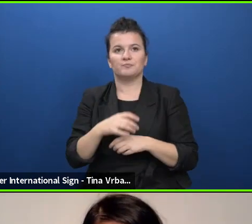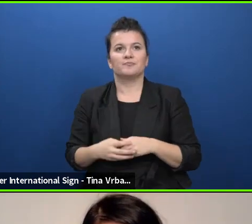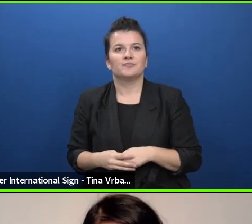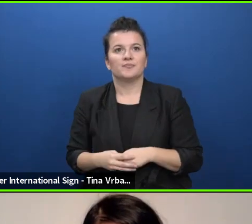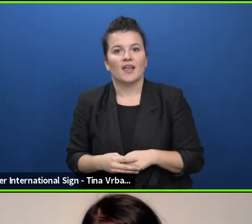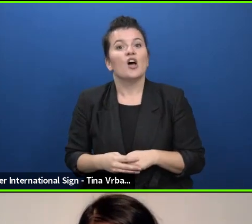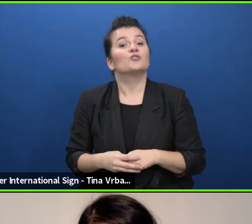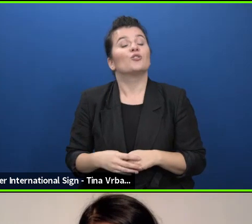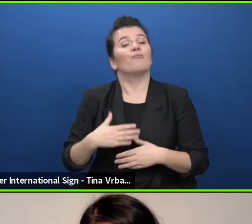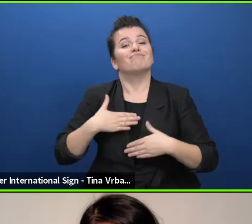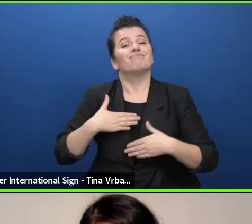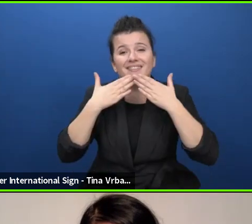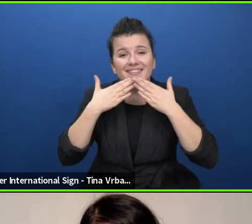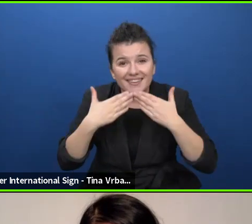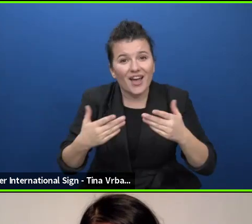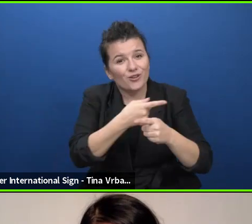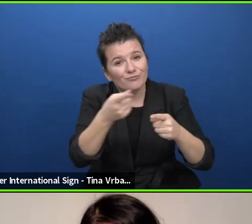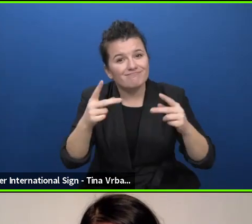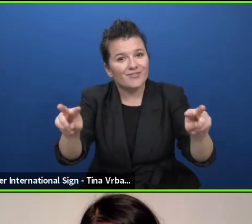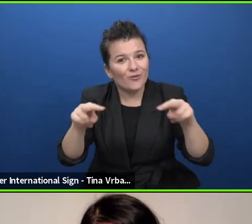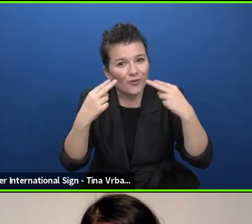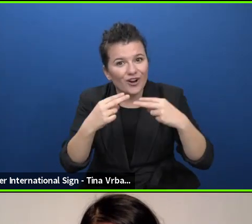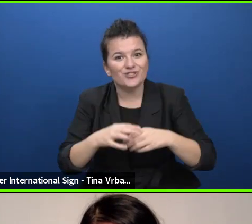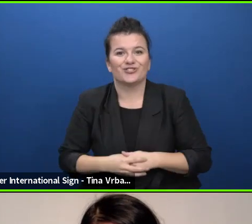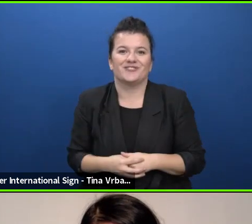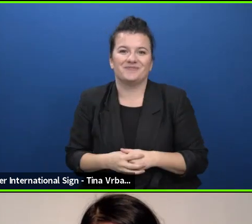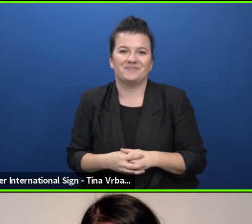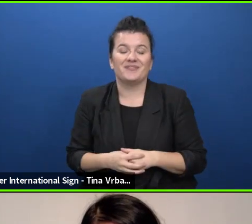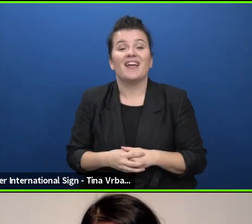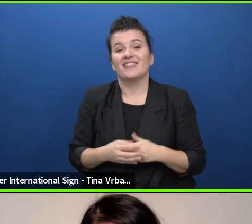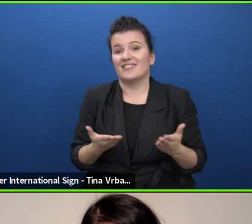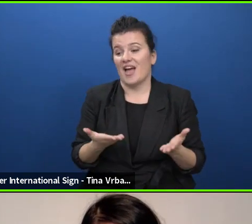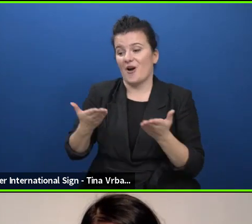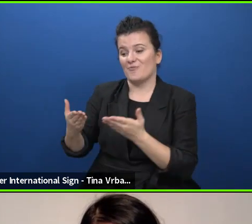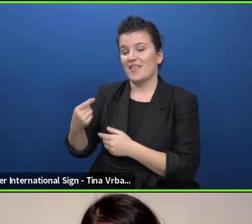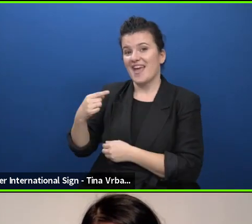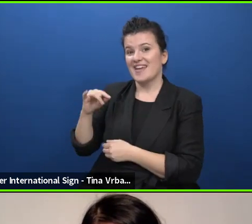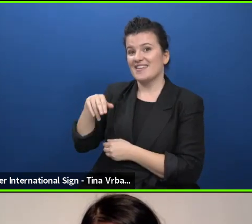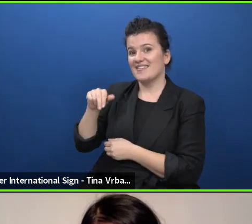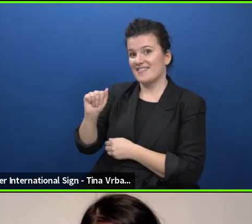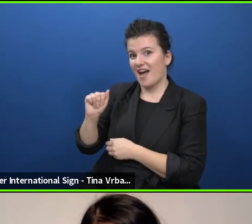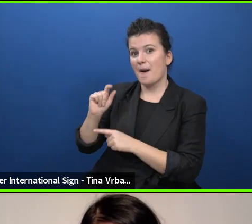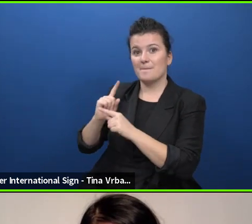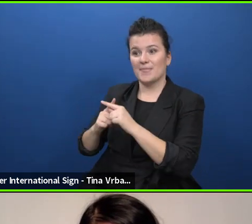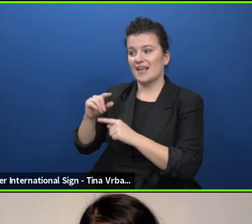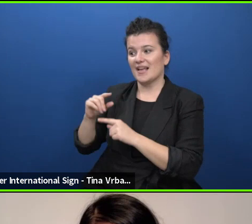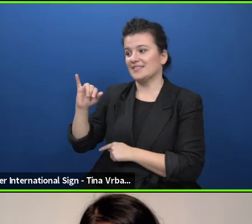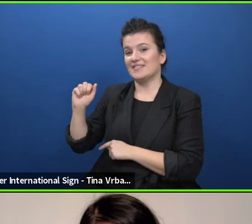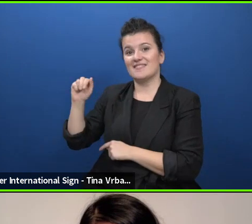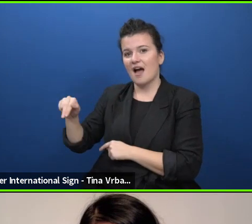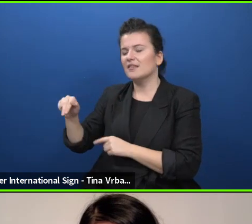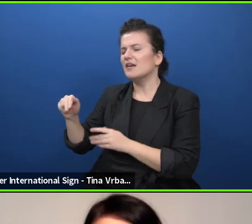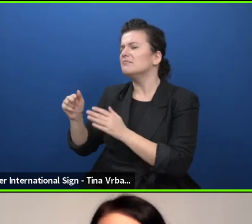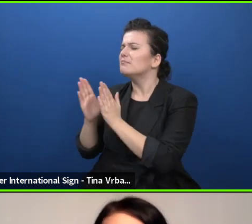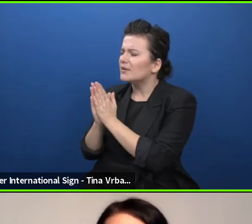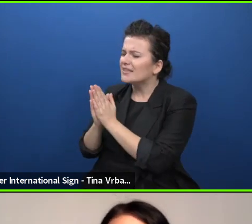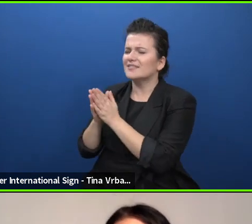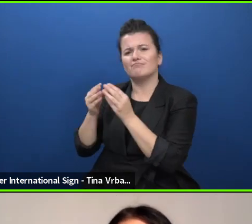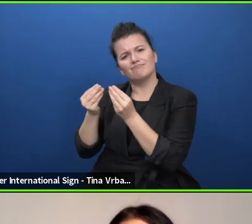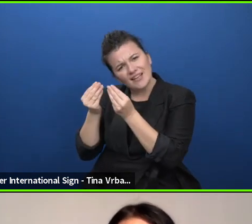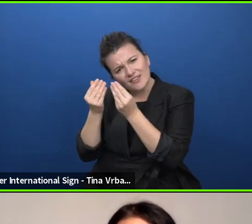the speakers, but I am going to give the word back to Ian and Gina, who are going to tell us about the afternoon sessions. Thank